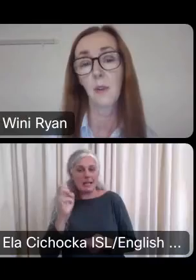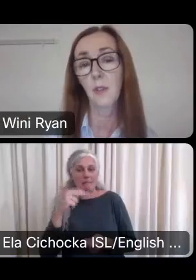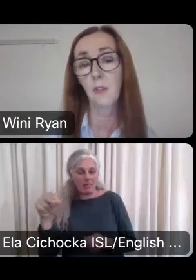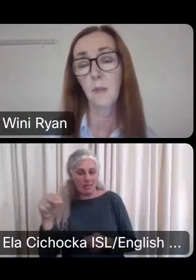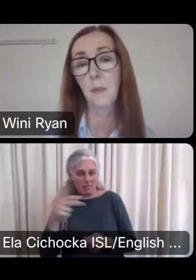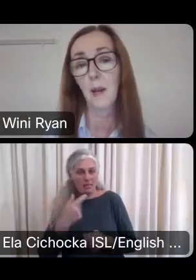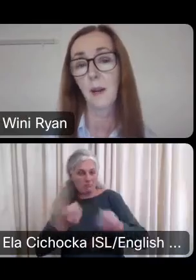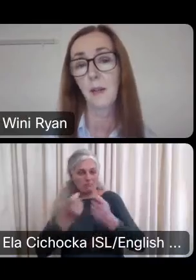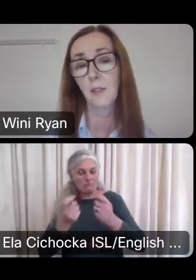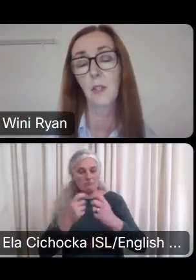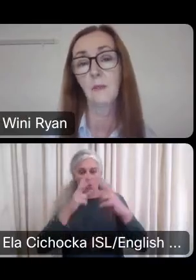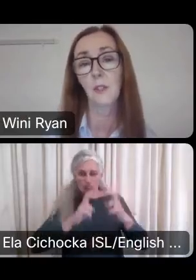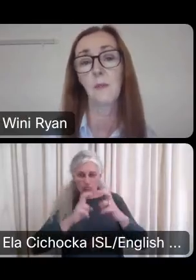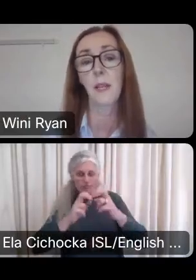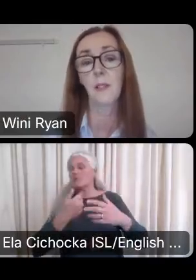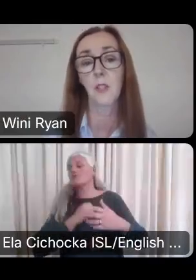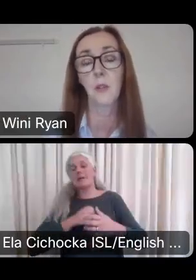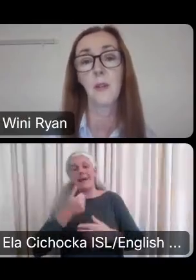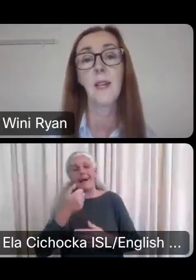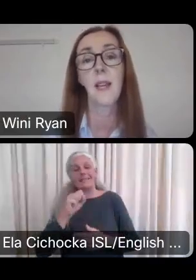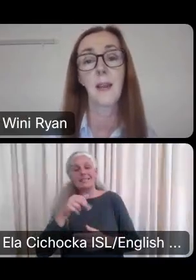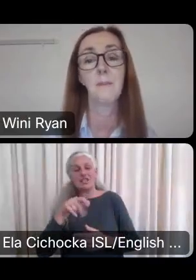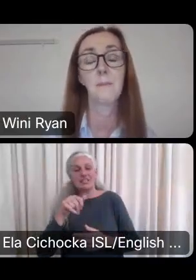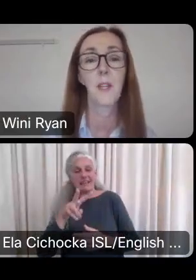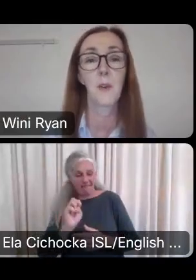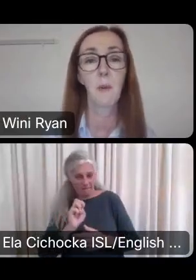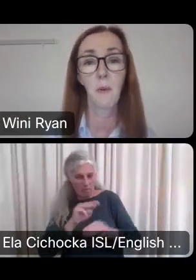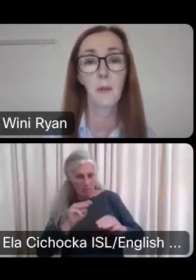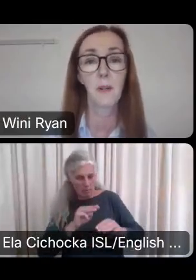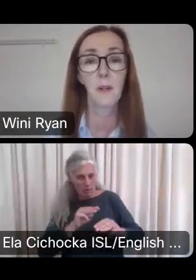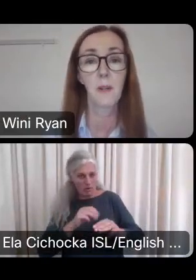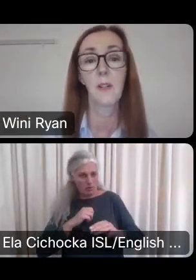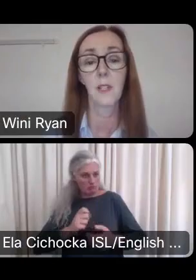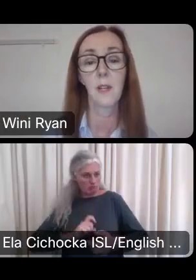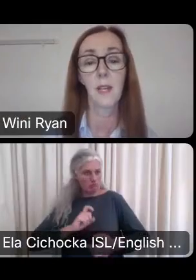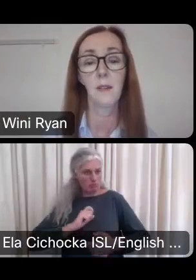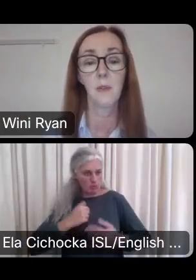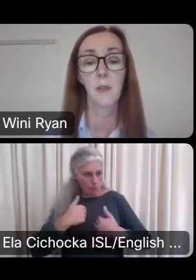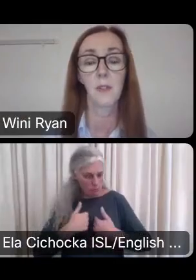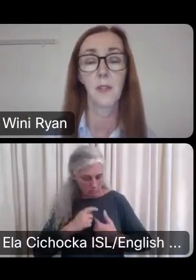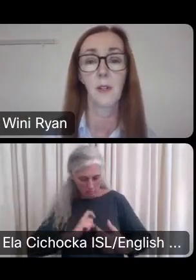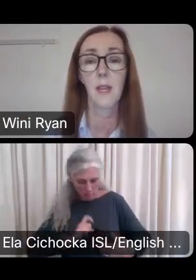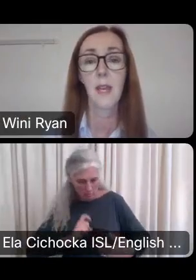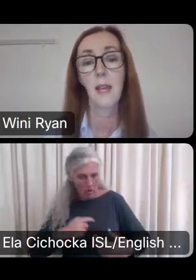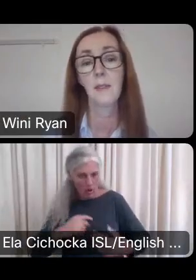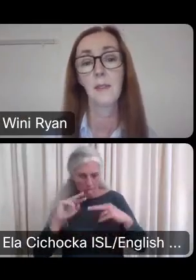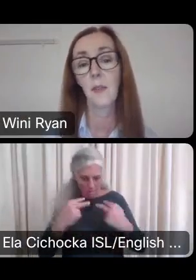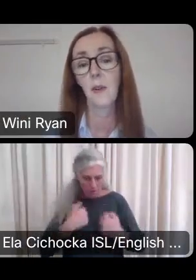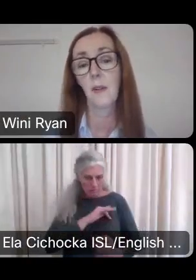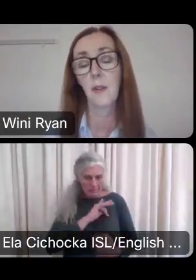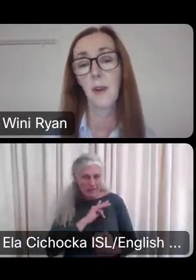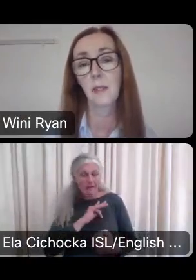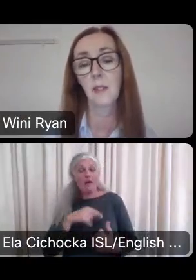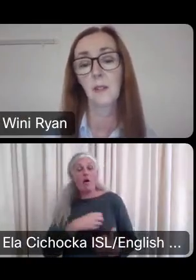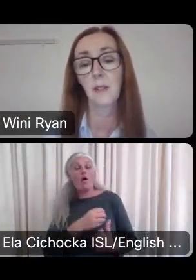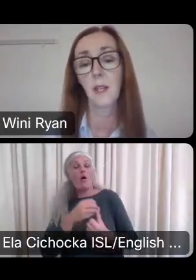how assertive people are. Assertiveness relates to, you know, your own concerns, looking after your own concerns. And on